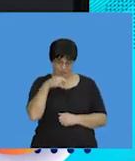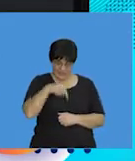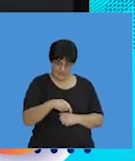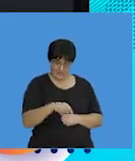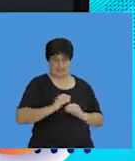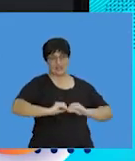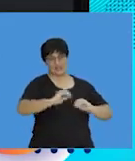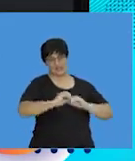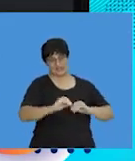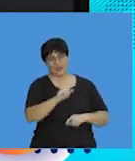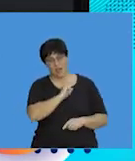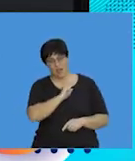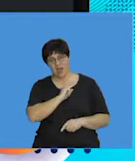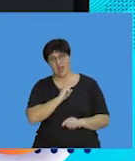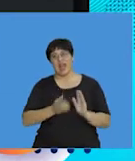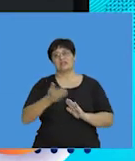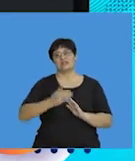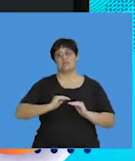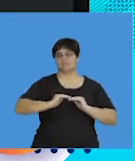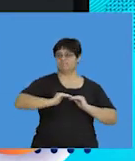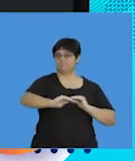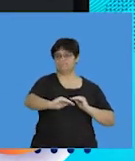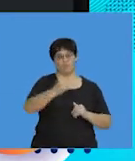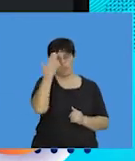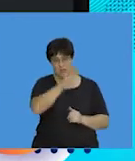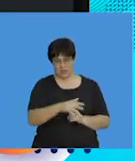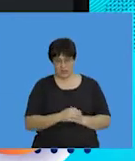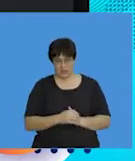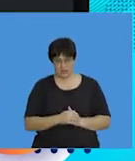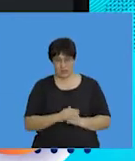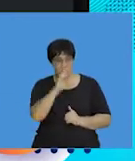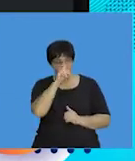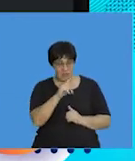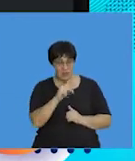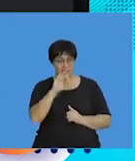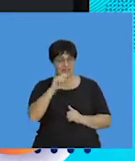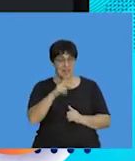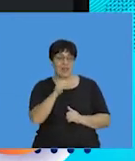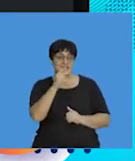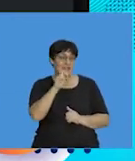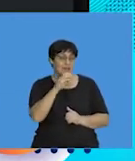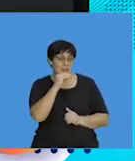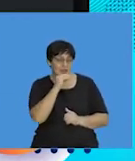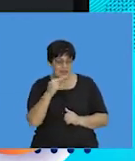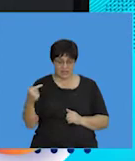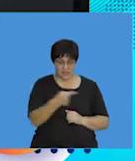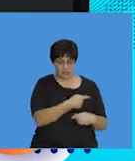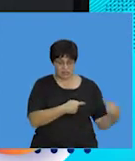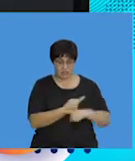this section because we know acceleration is constant. Remember, we're dealing with vectors. Vectors